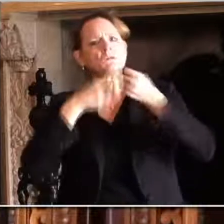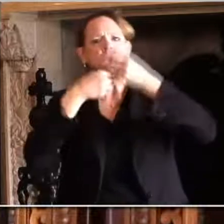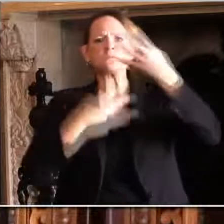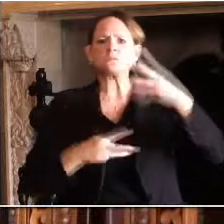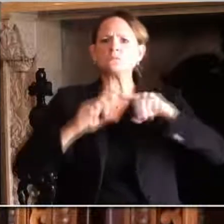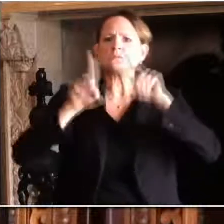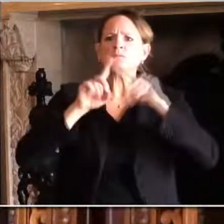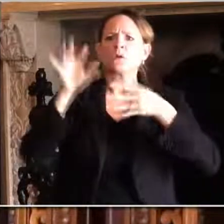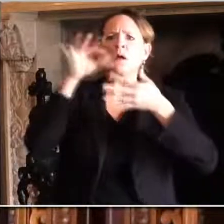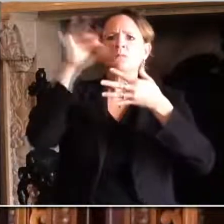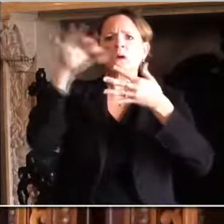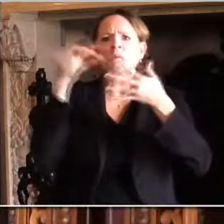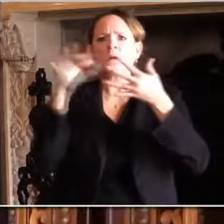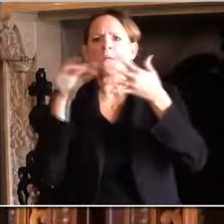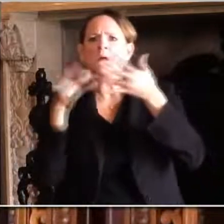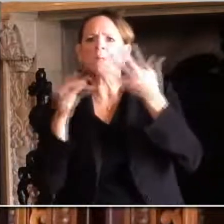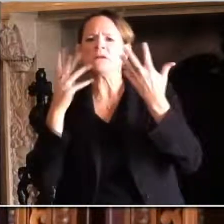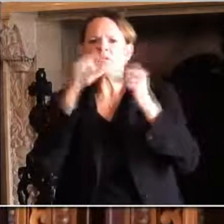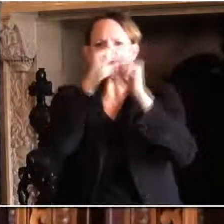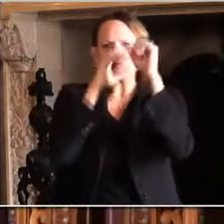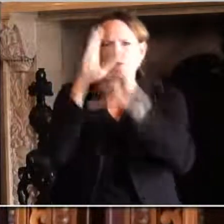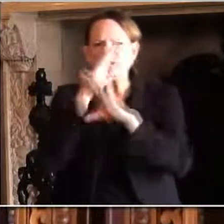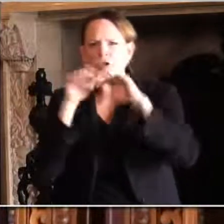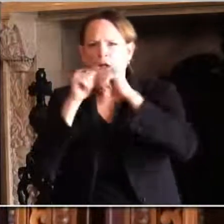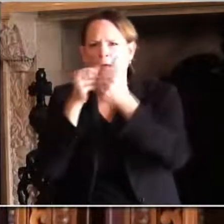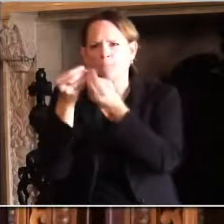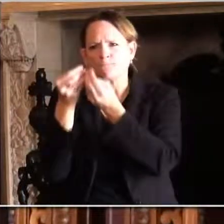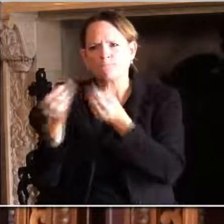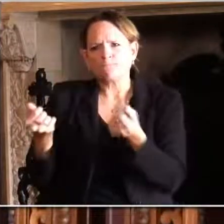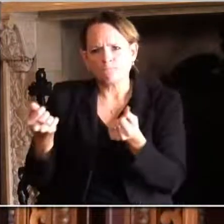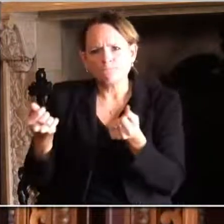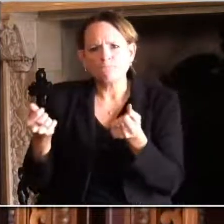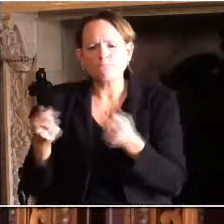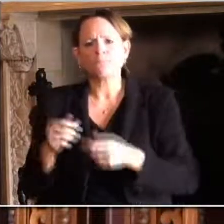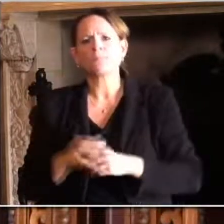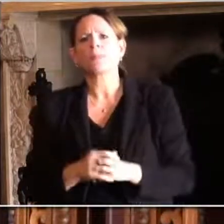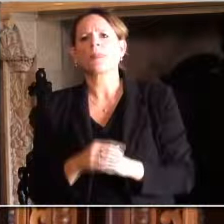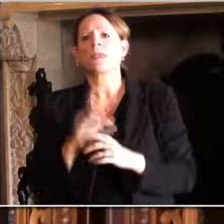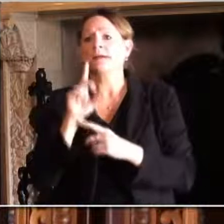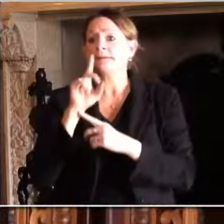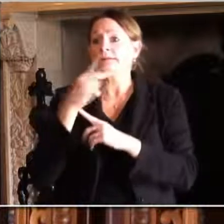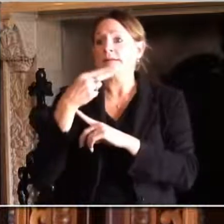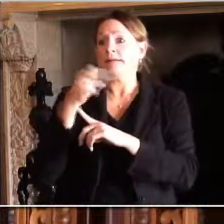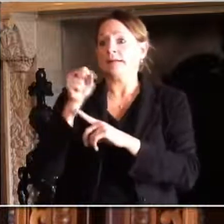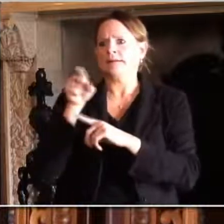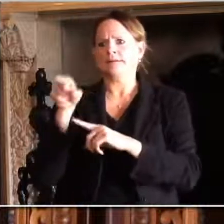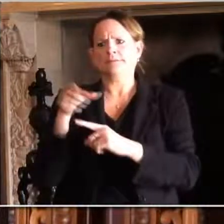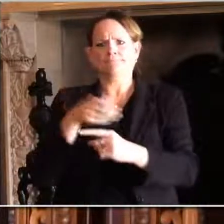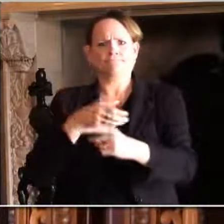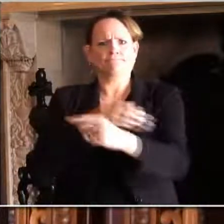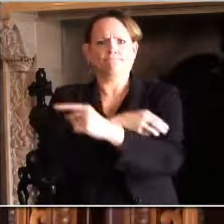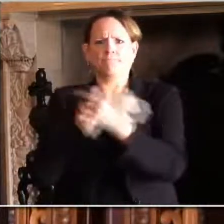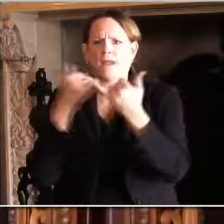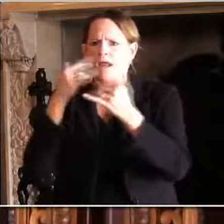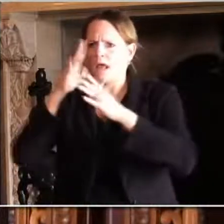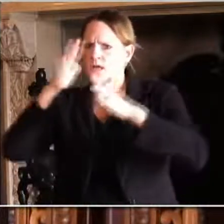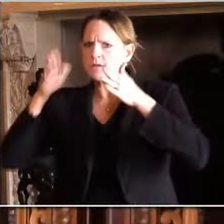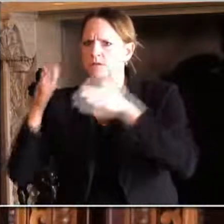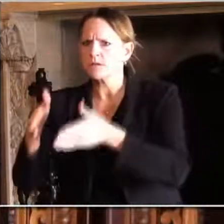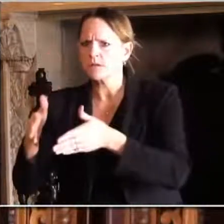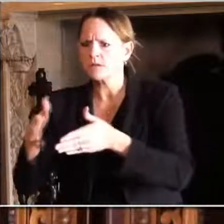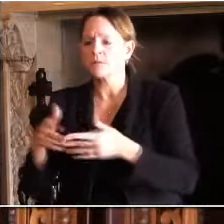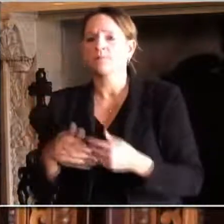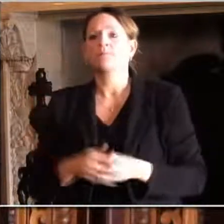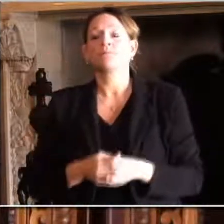especially mostly focused on the powers that the Department of Health Services have. With this second emergency order,